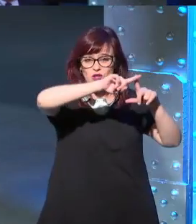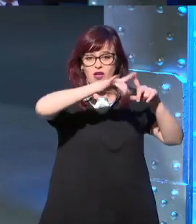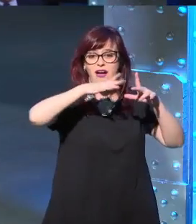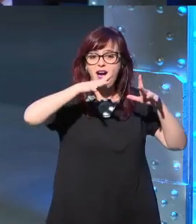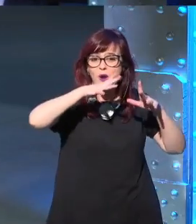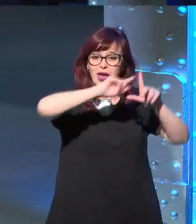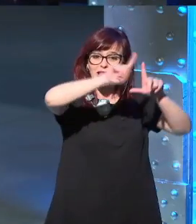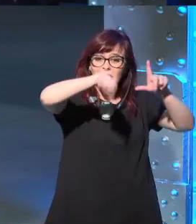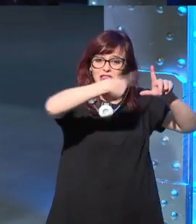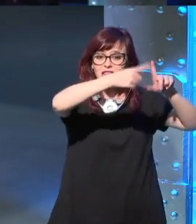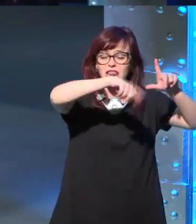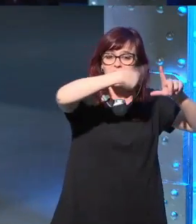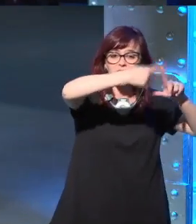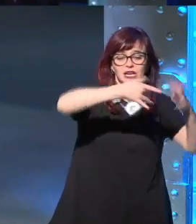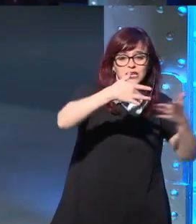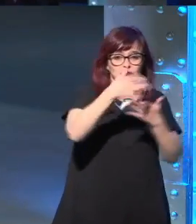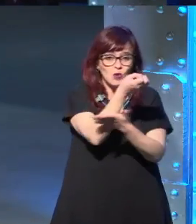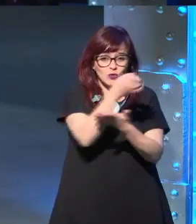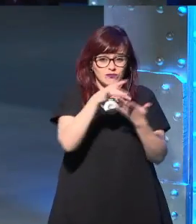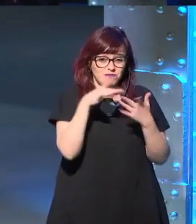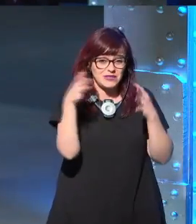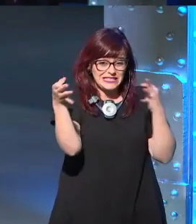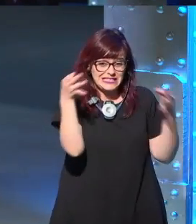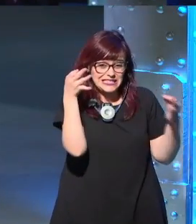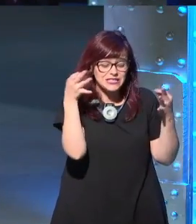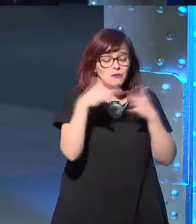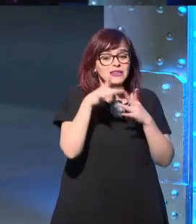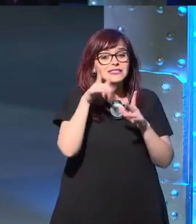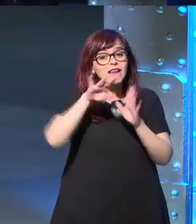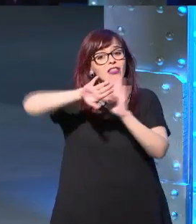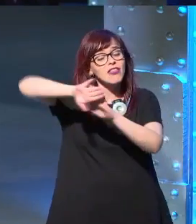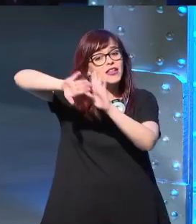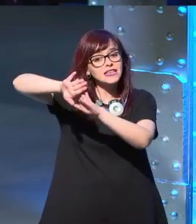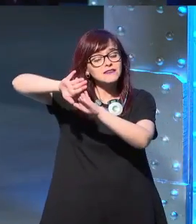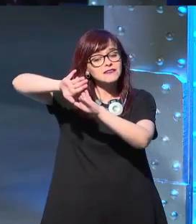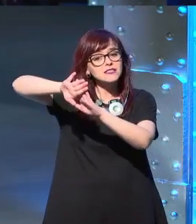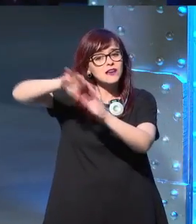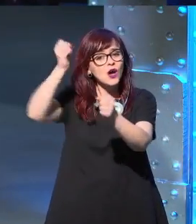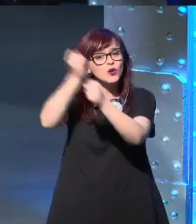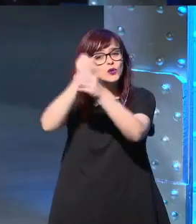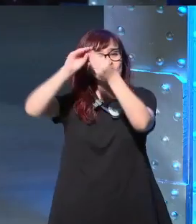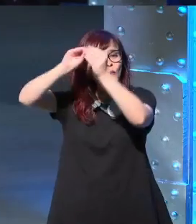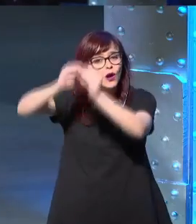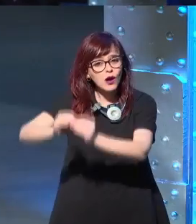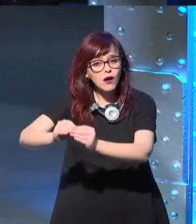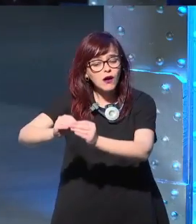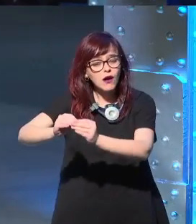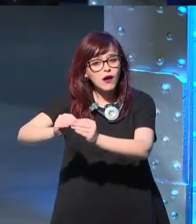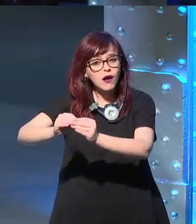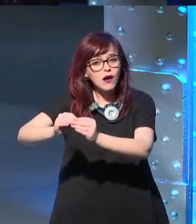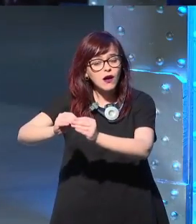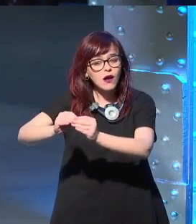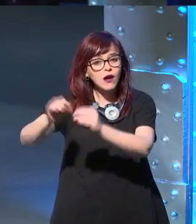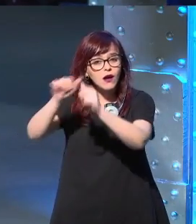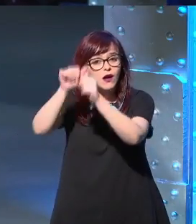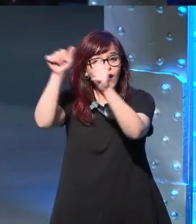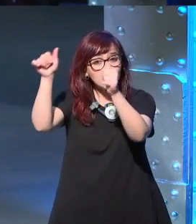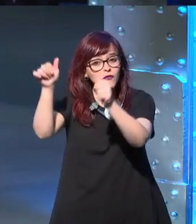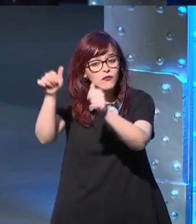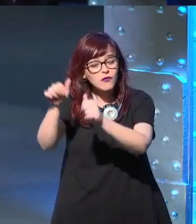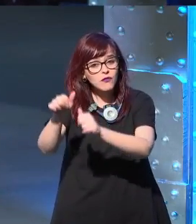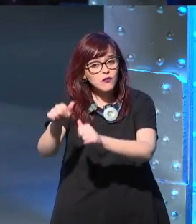math of them. On the right, he's still trying to get the most basic of all mathematical puzzles,